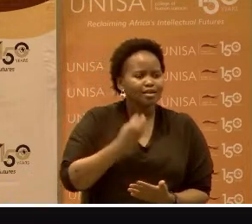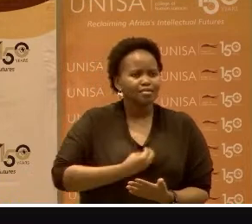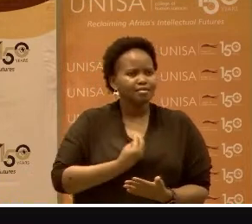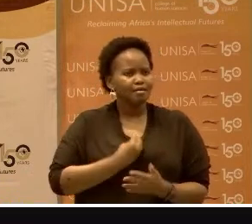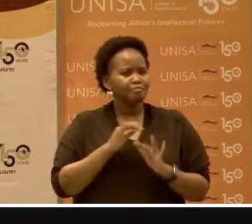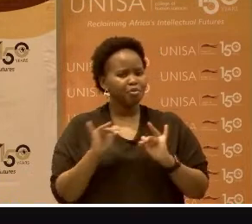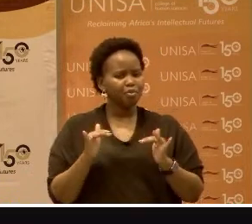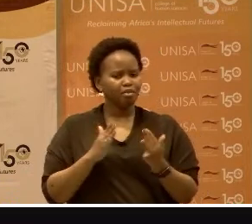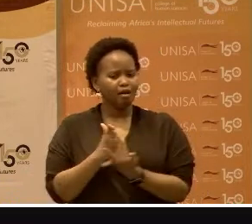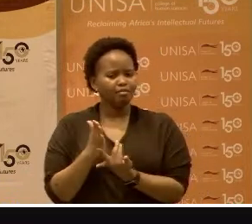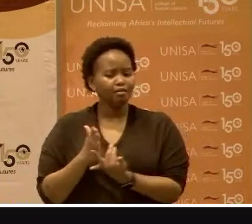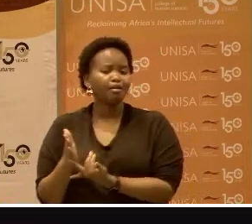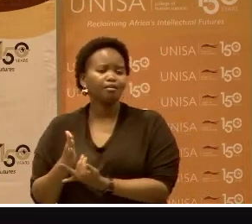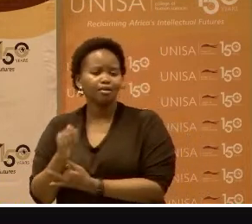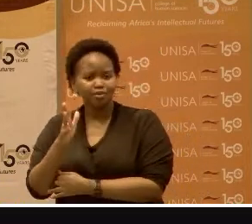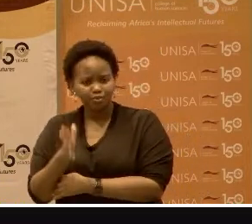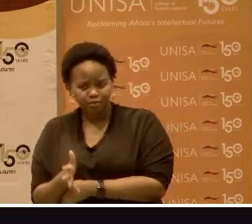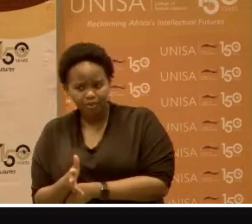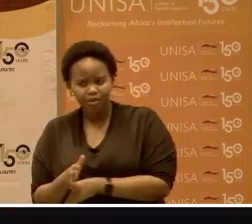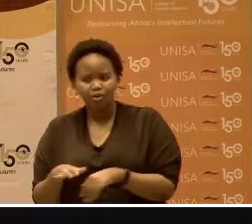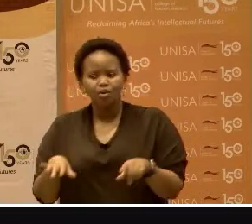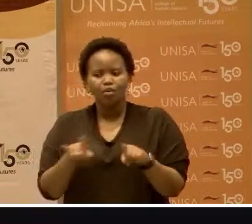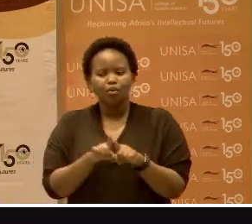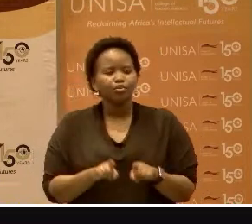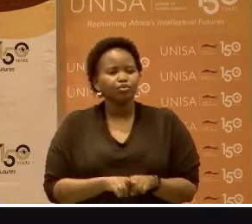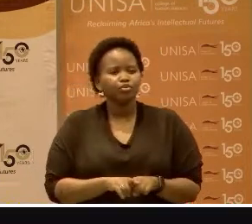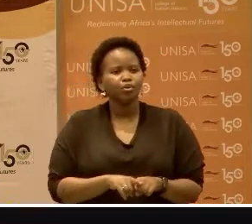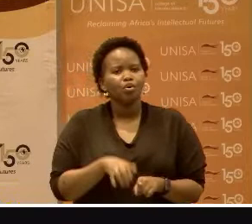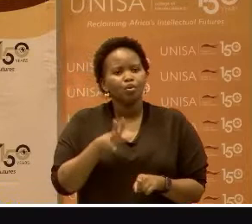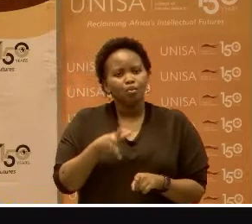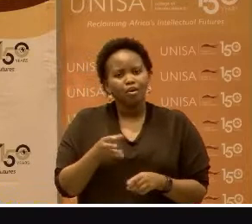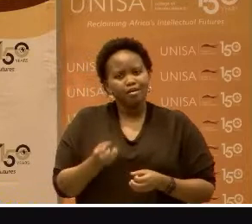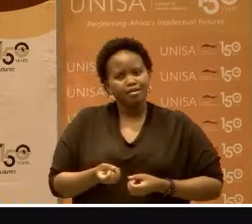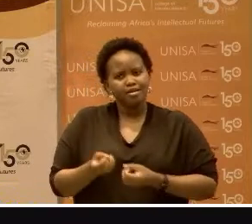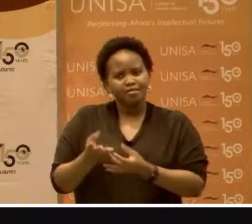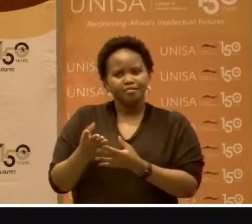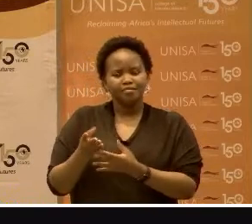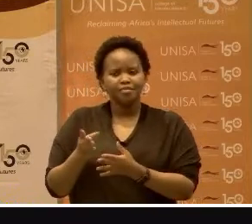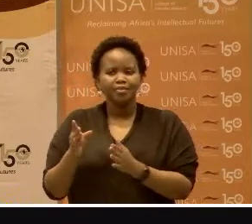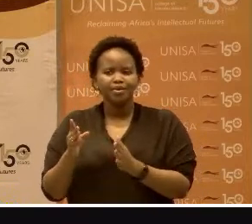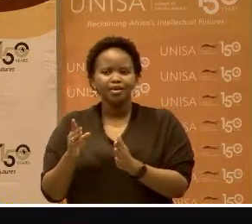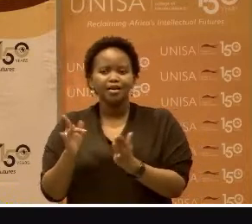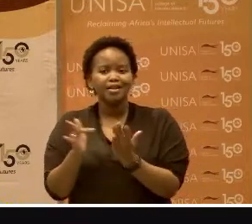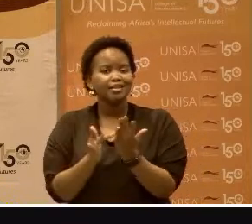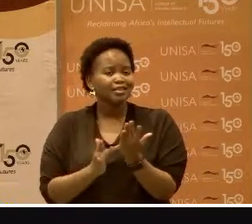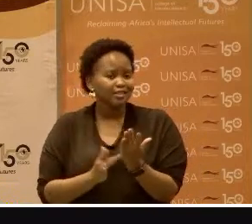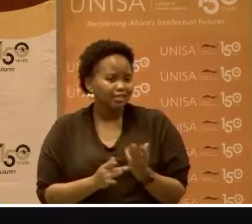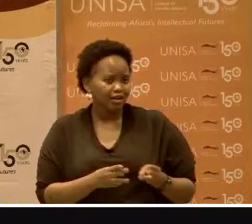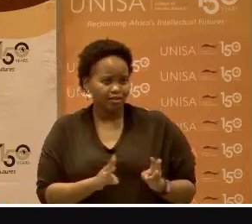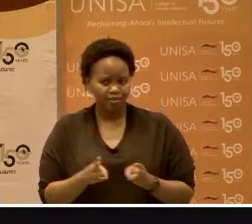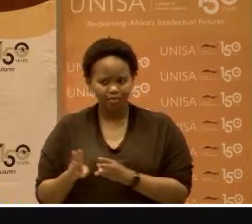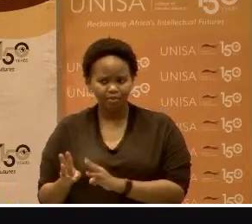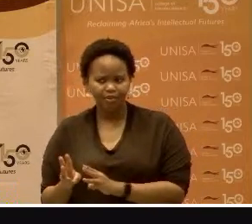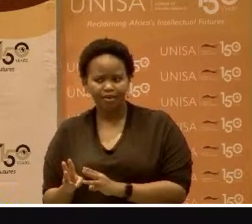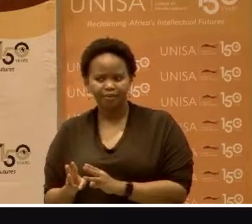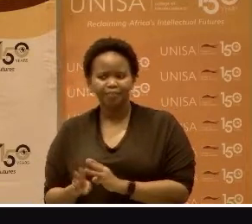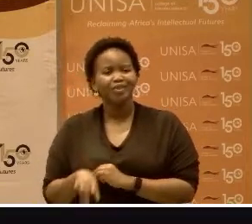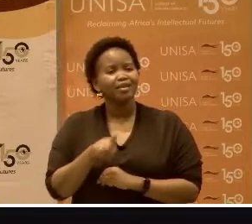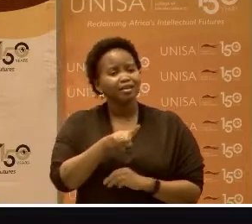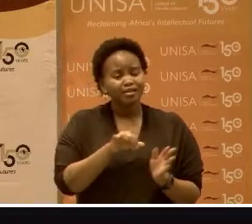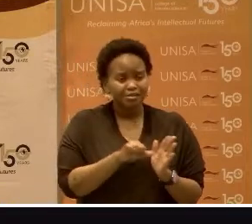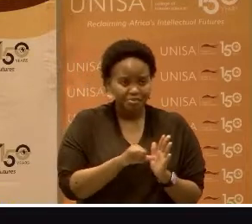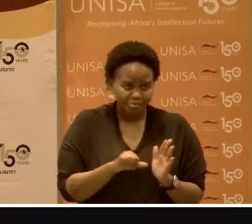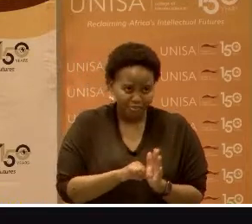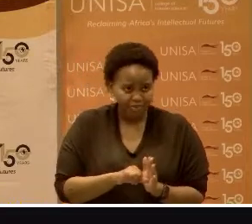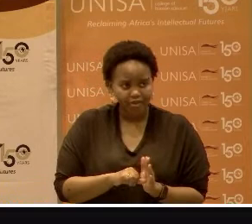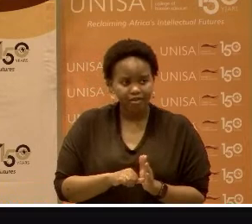them available for our students, our youth and our children? It is very, very important, and it is doable. We